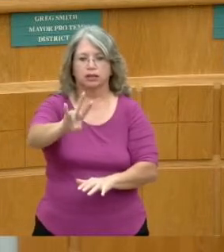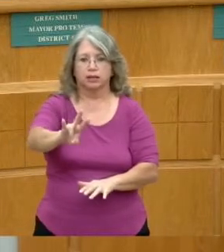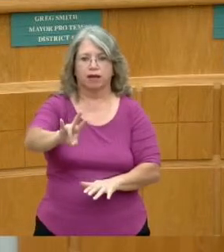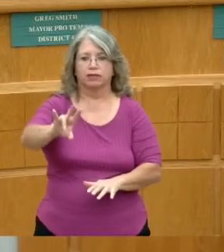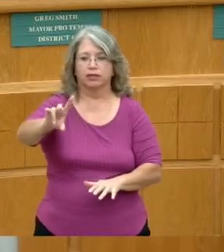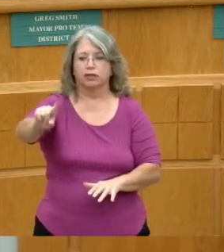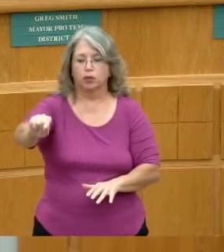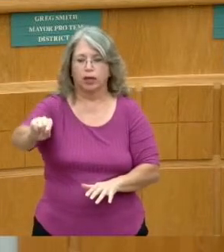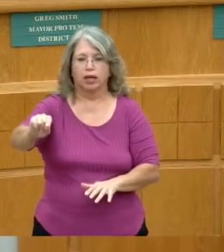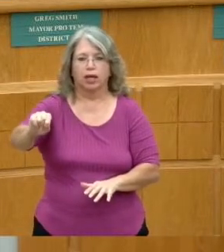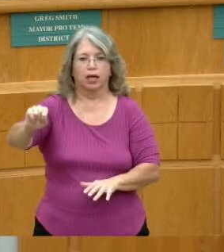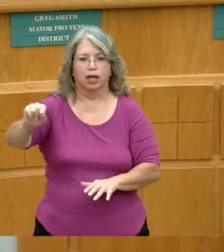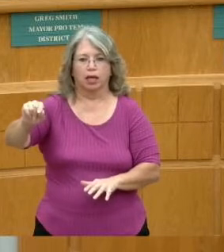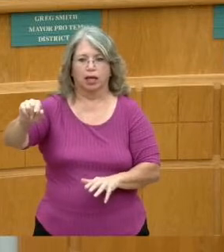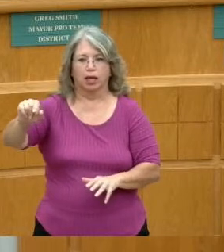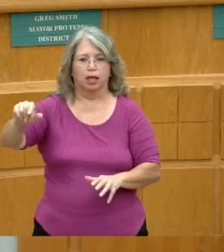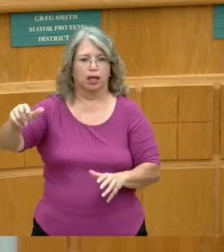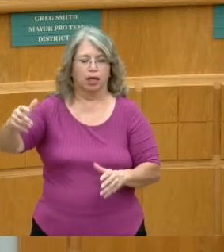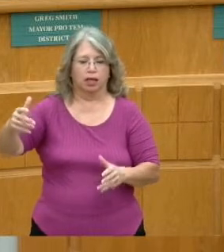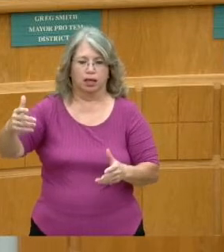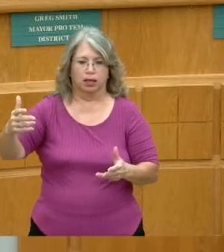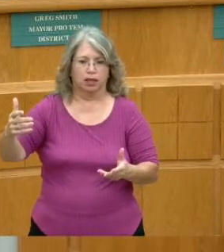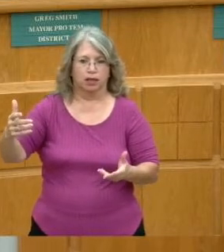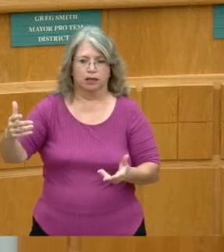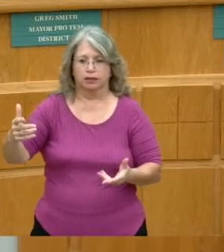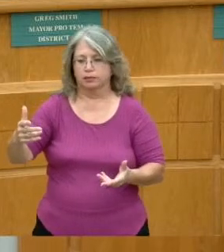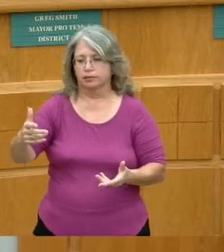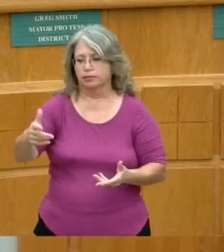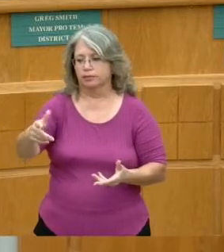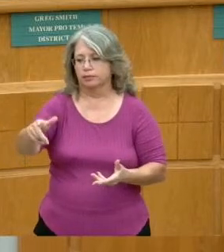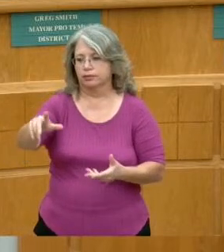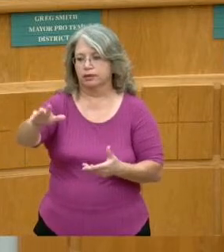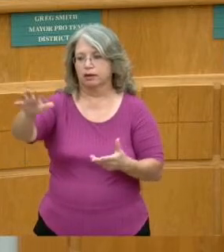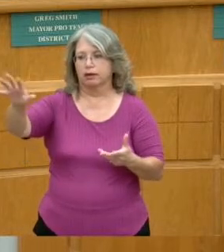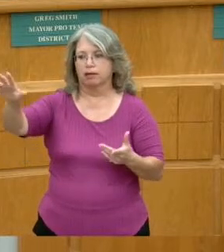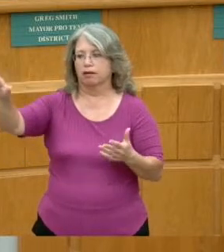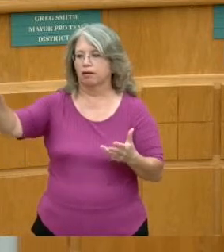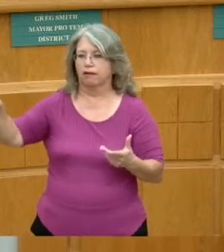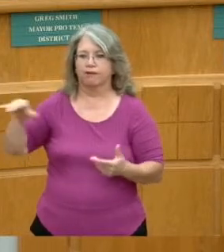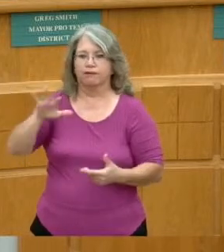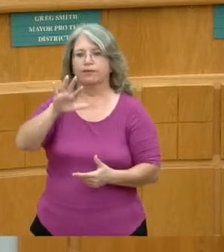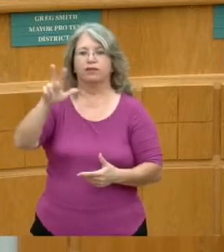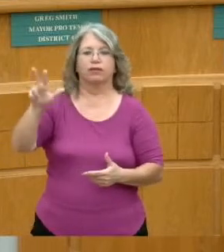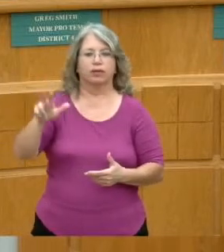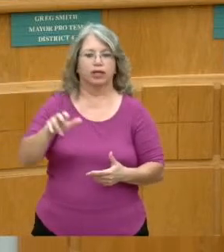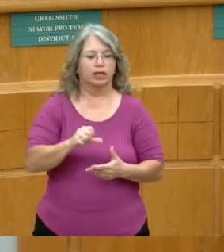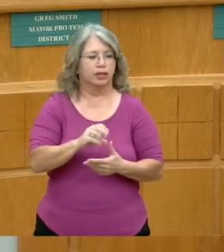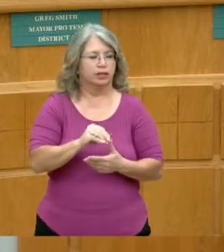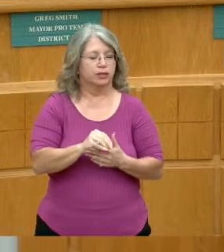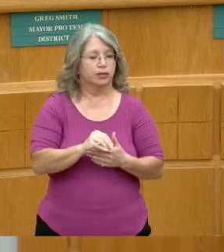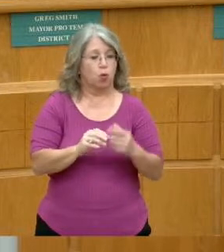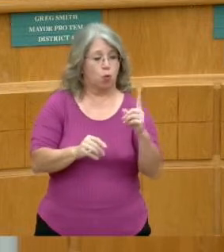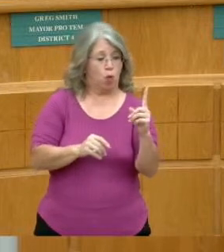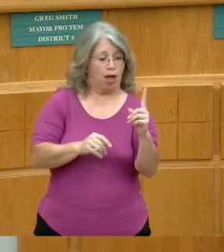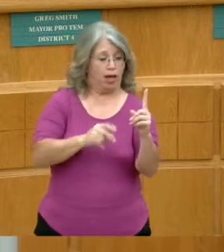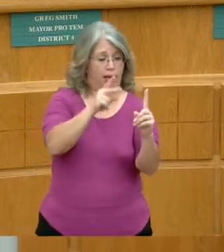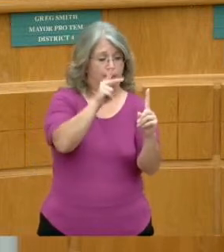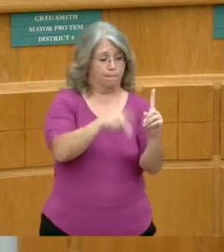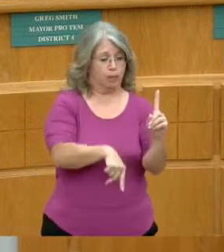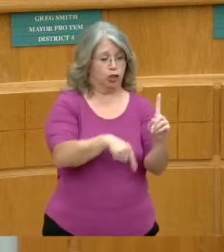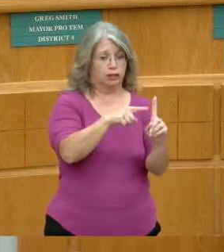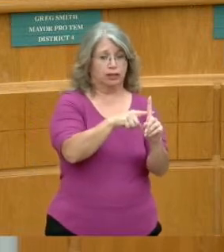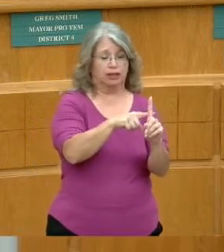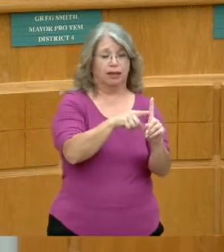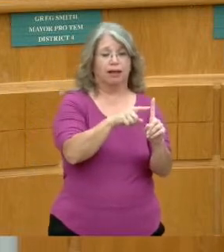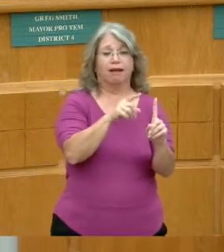And those 20 are predicted to infect an additional 53. Overall, this turns into 84 people infected over 1